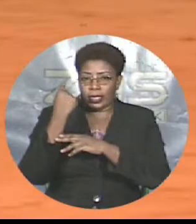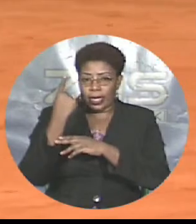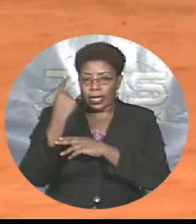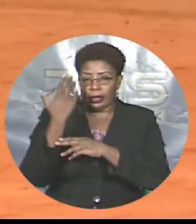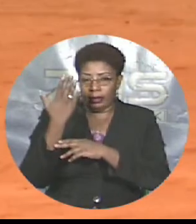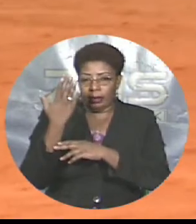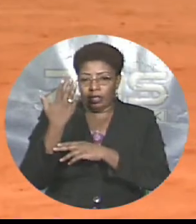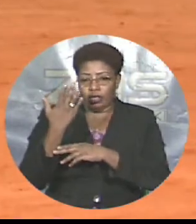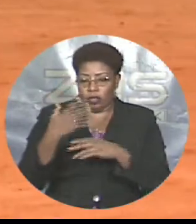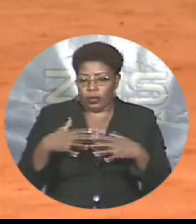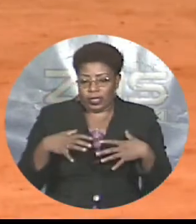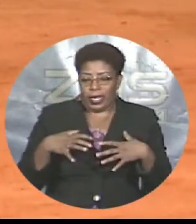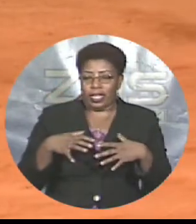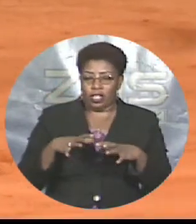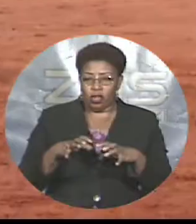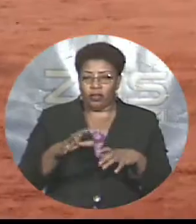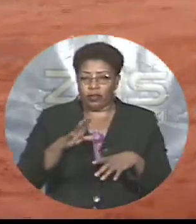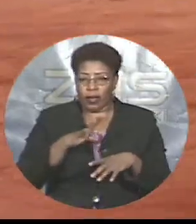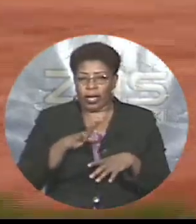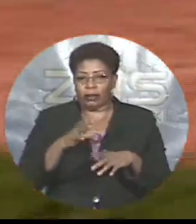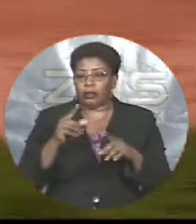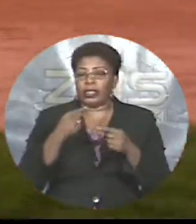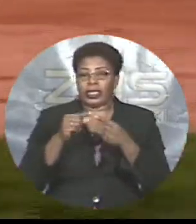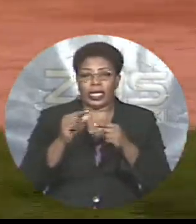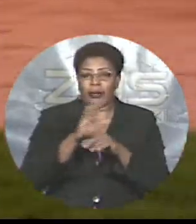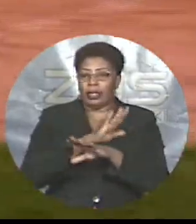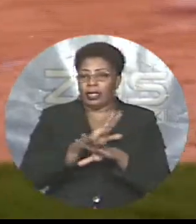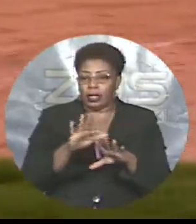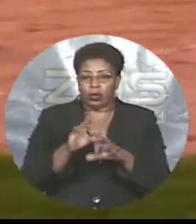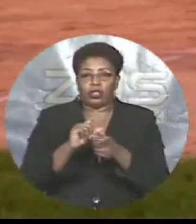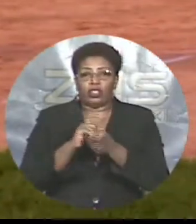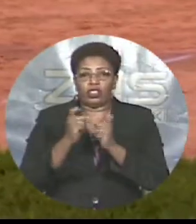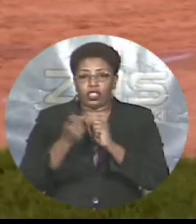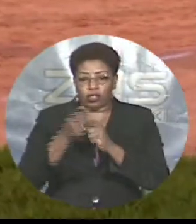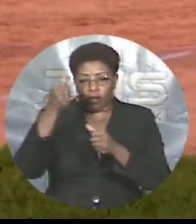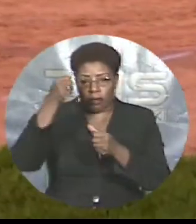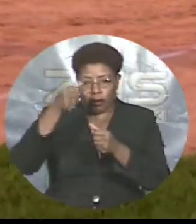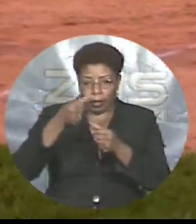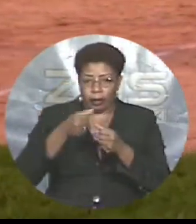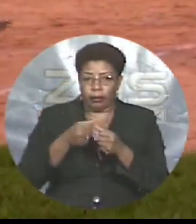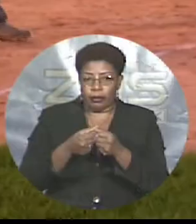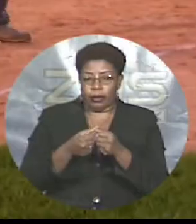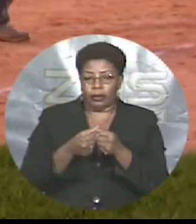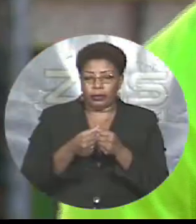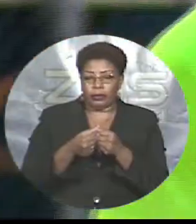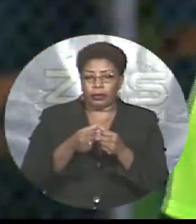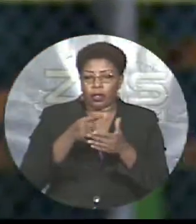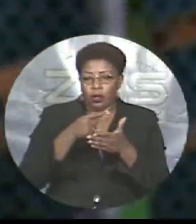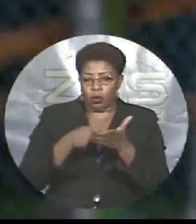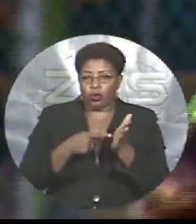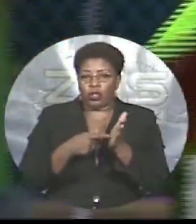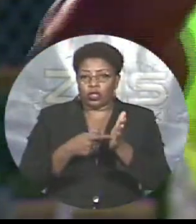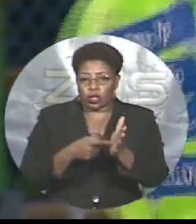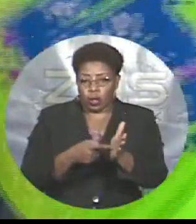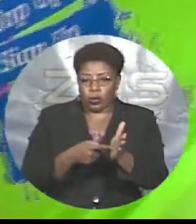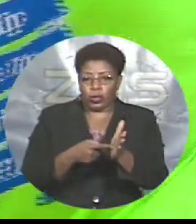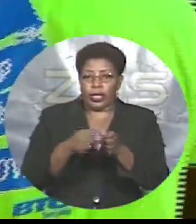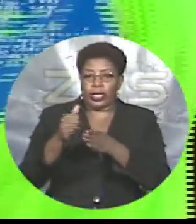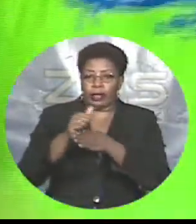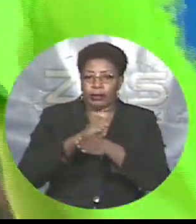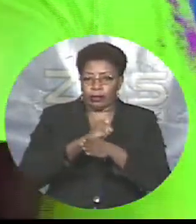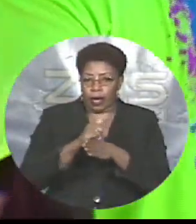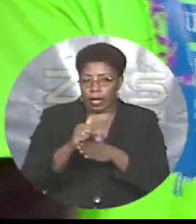butterflies, but the game don't change. Remember what the managers showed you during the practice